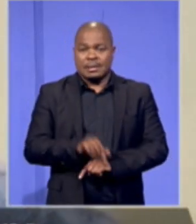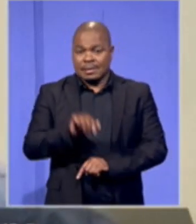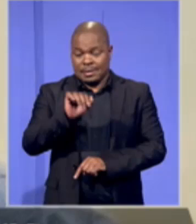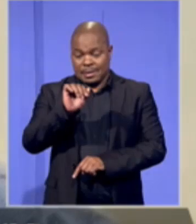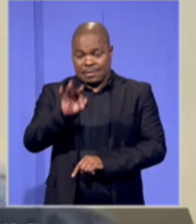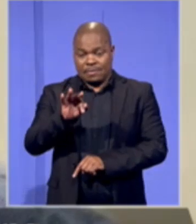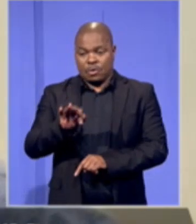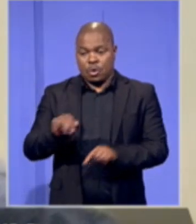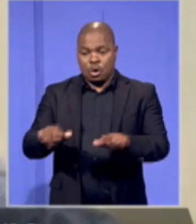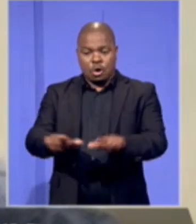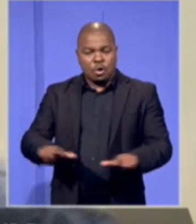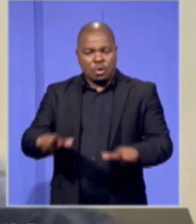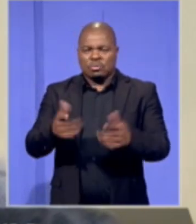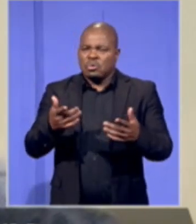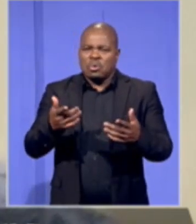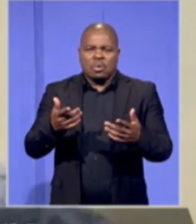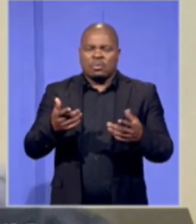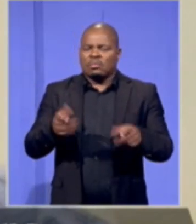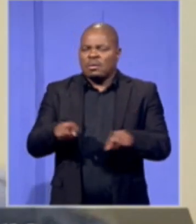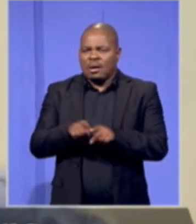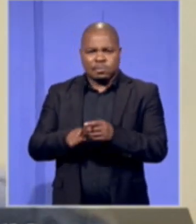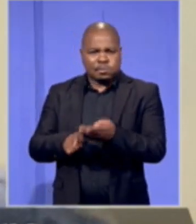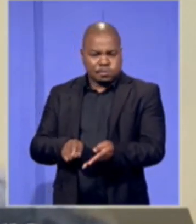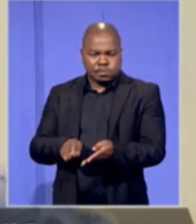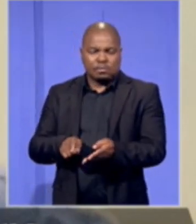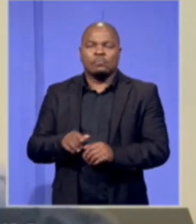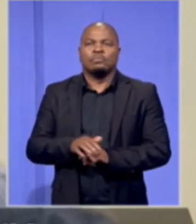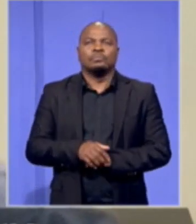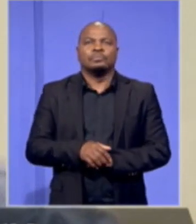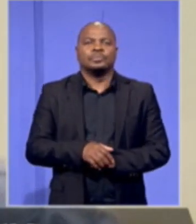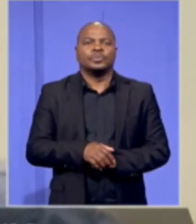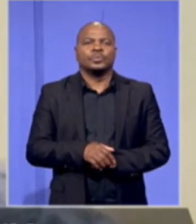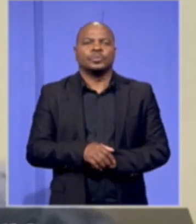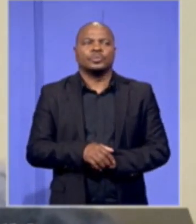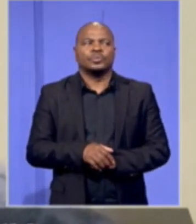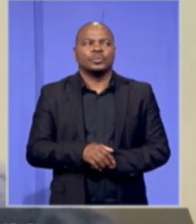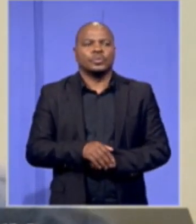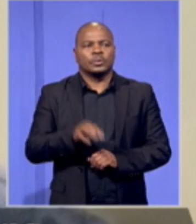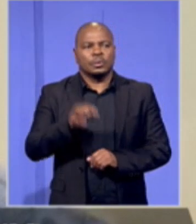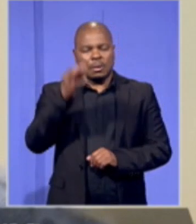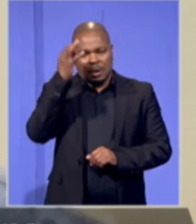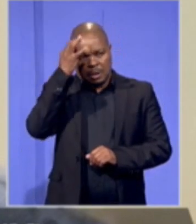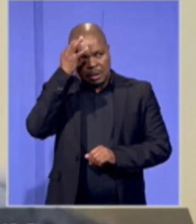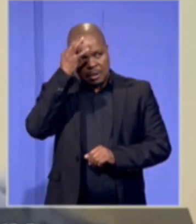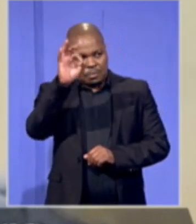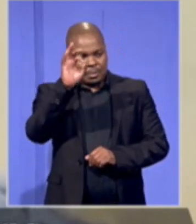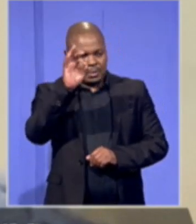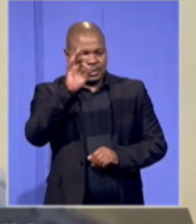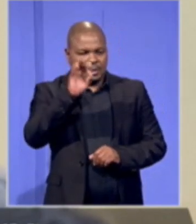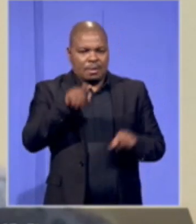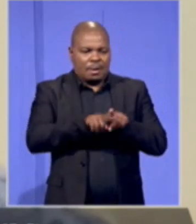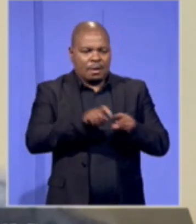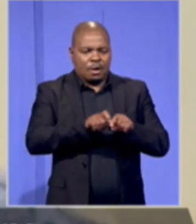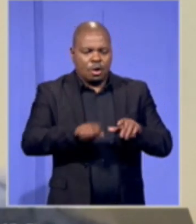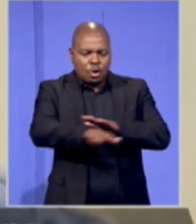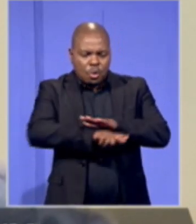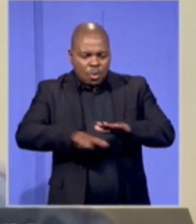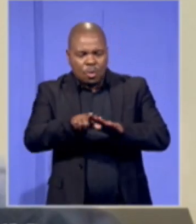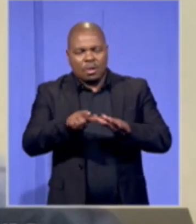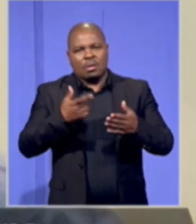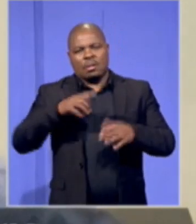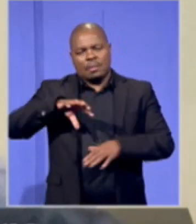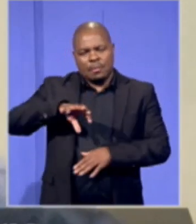hona le mobu o jwalo kapa lefatshe le jwalo le leng hore mmuso ebe ke mmuso wa lehae kapa mmuso wa province